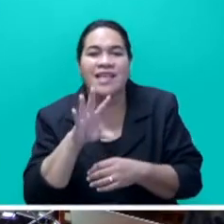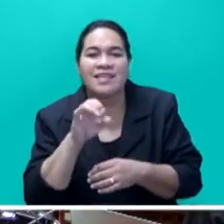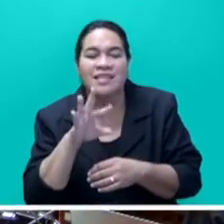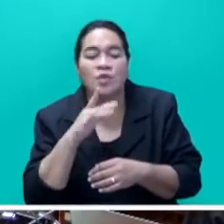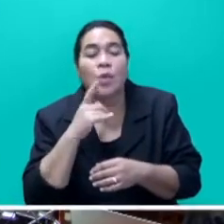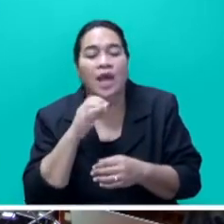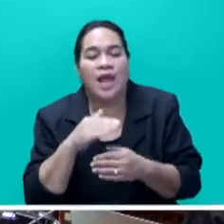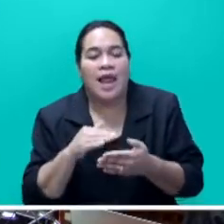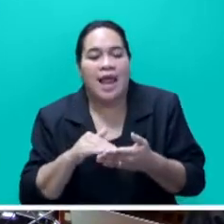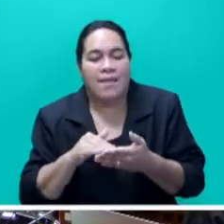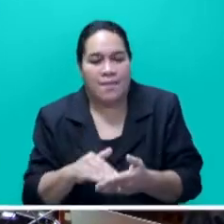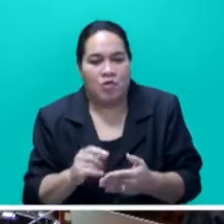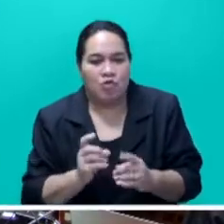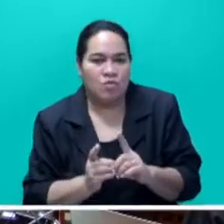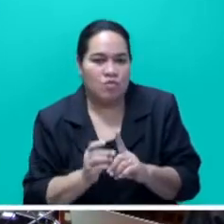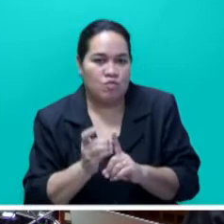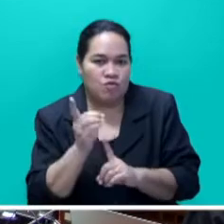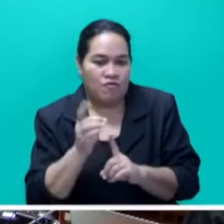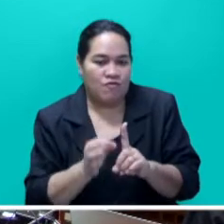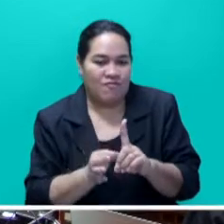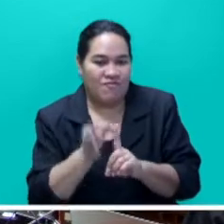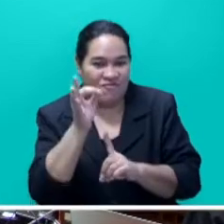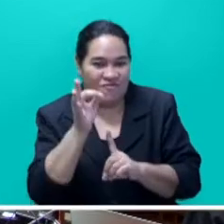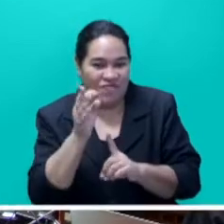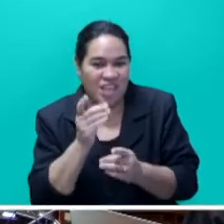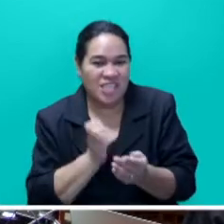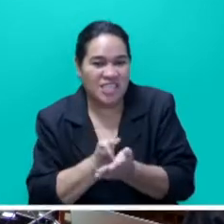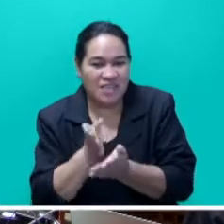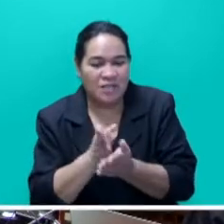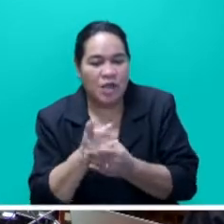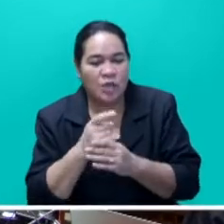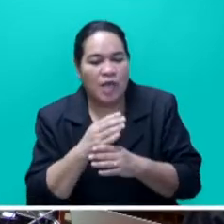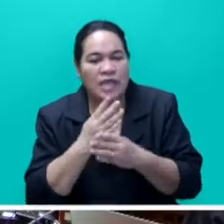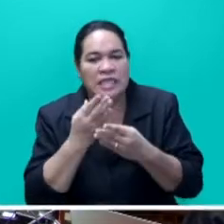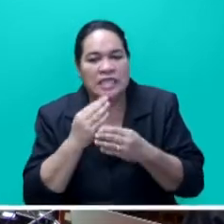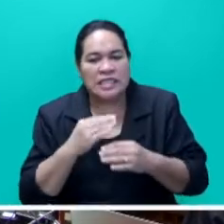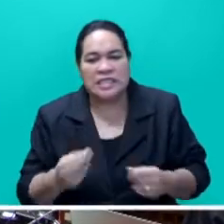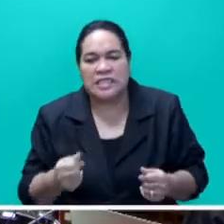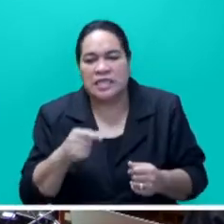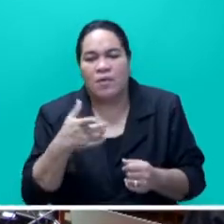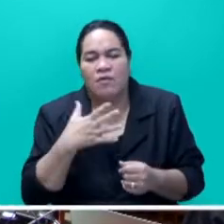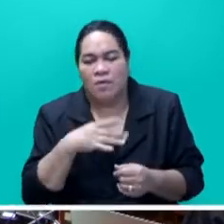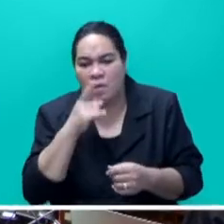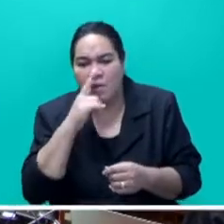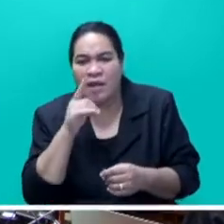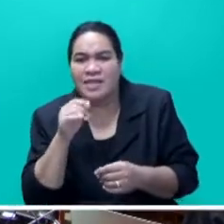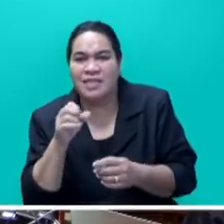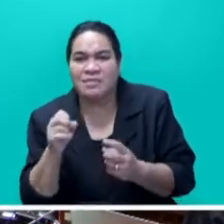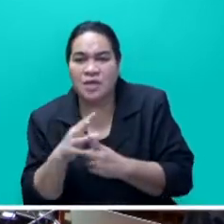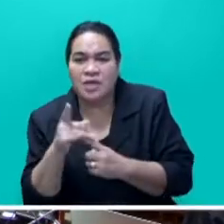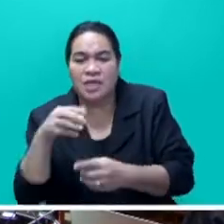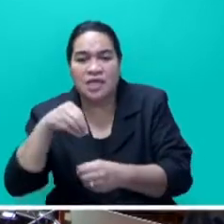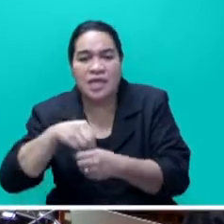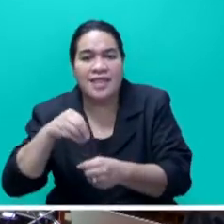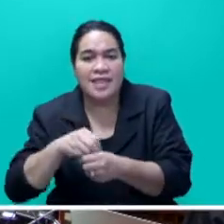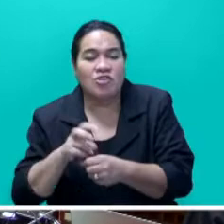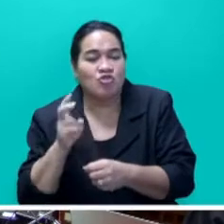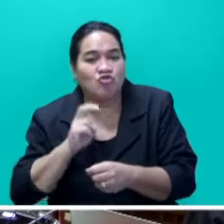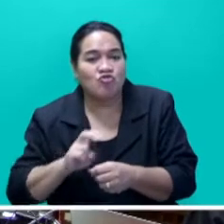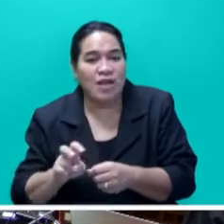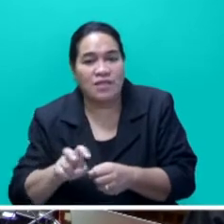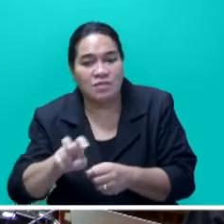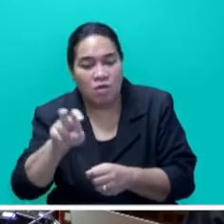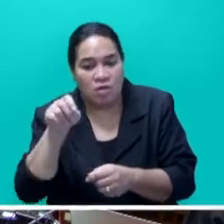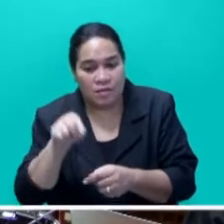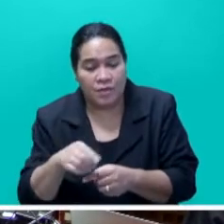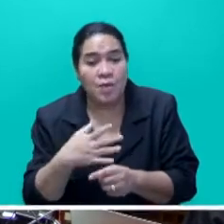improved services, and it eases some financial burden on operators on the transport sector. Although the governing law